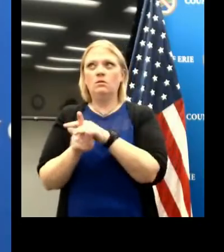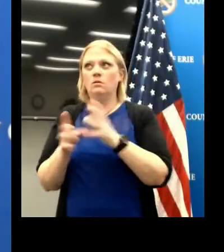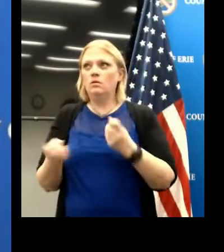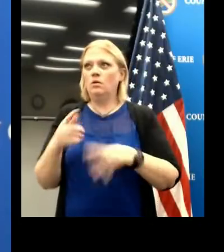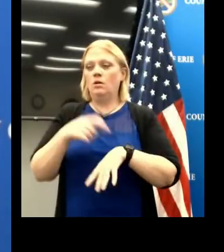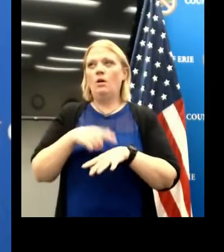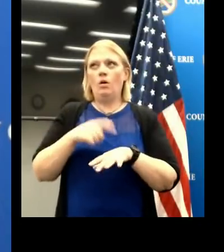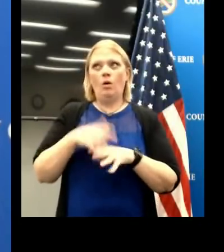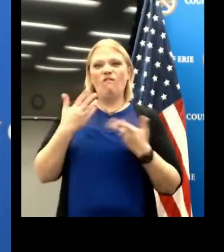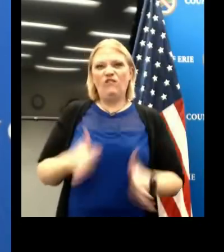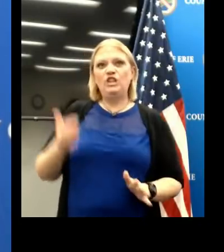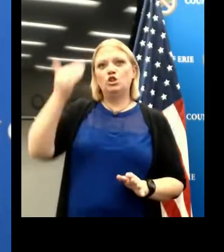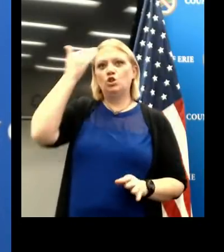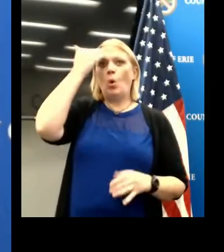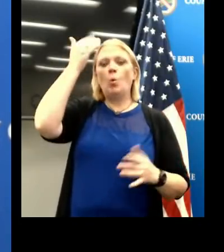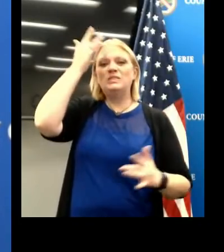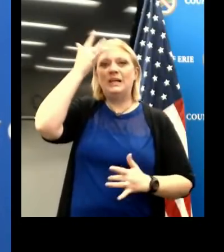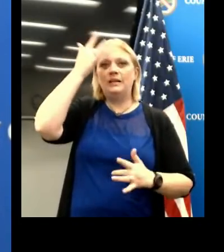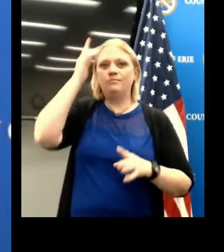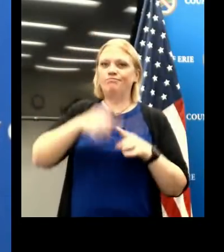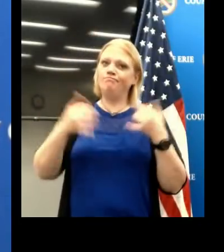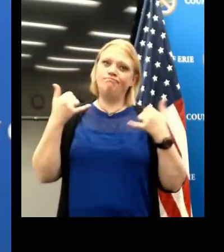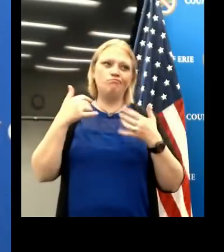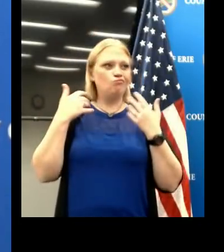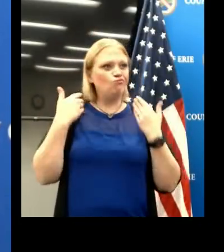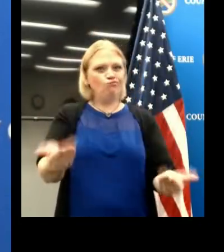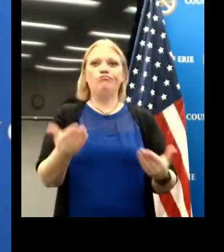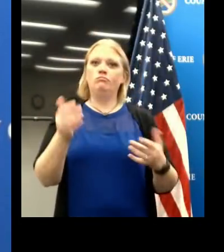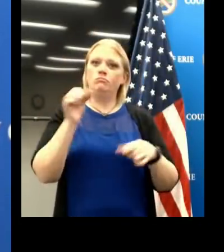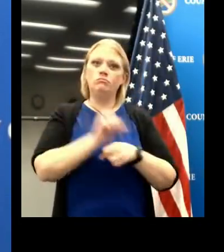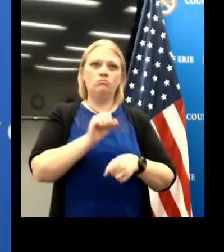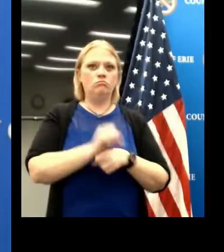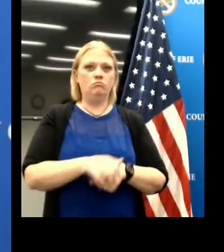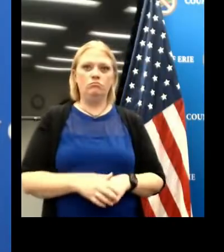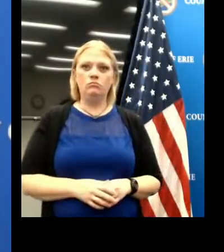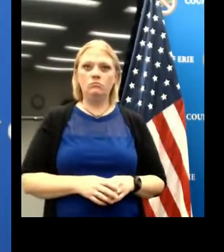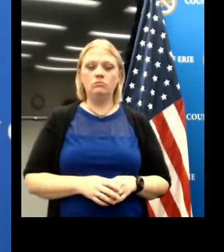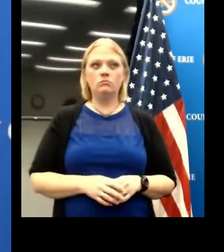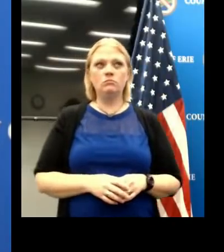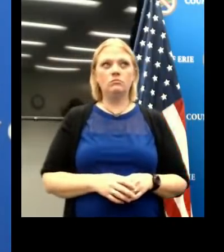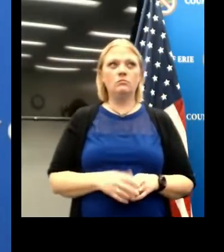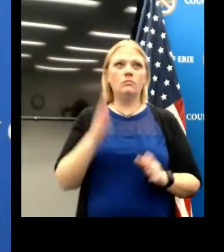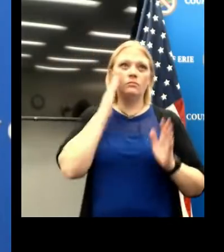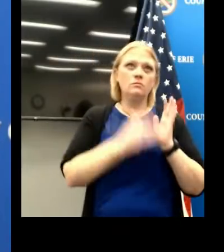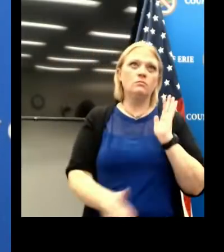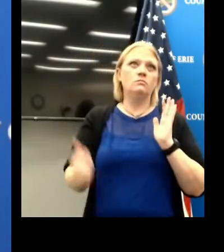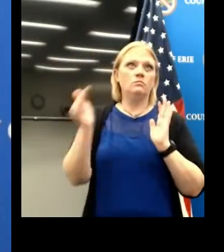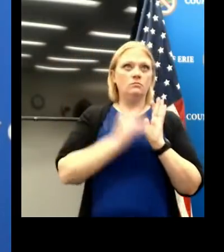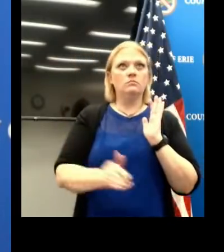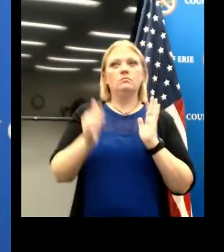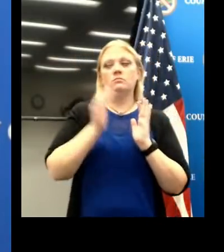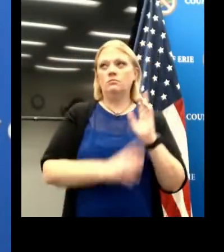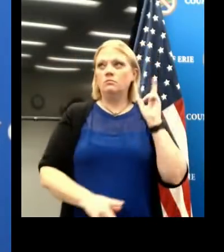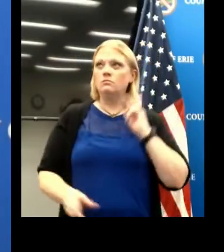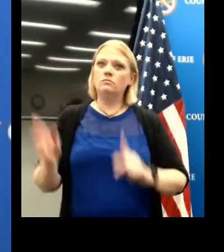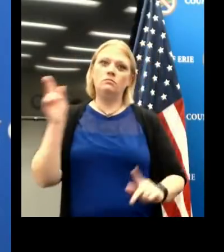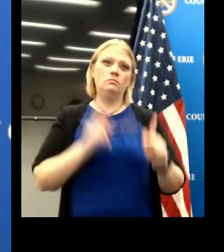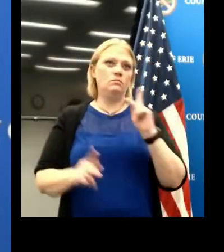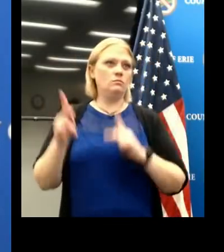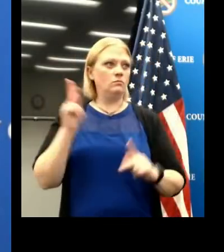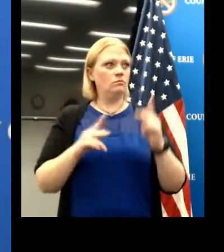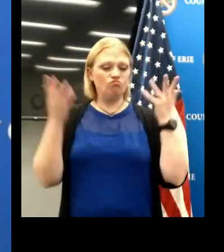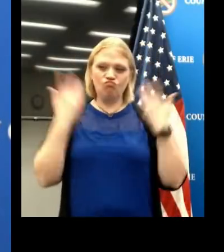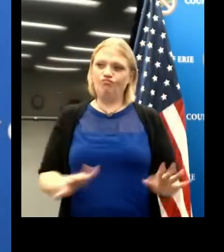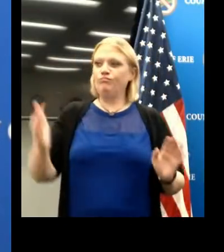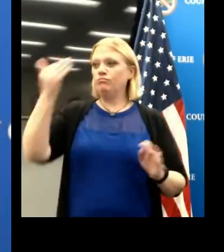knew they were sick and still went to work. We're hearing case after case of individuals who knew